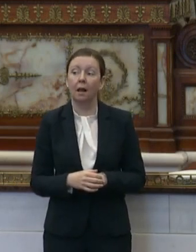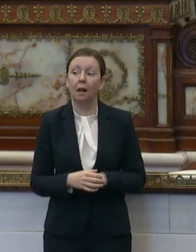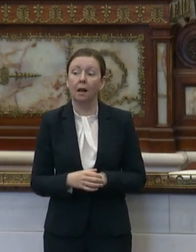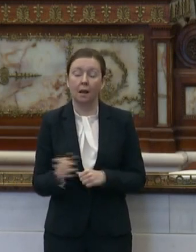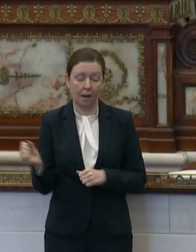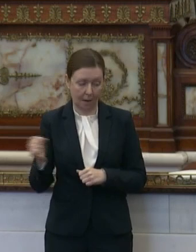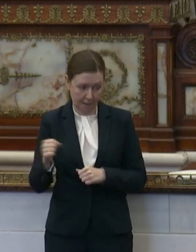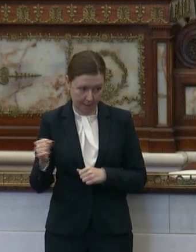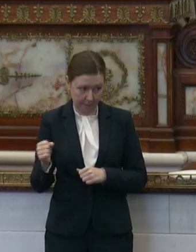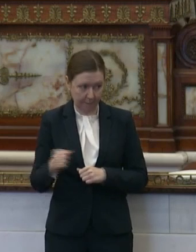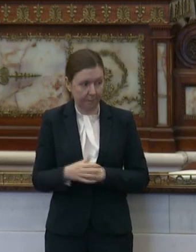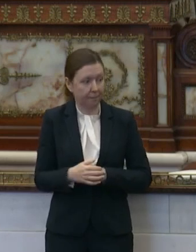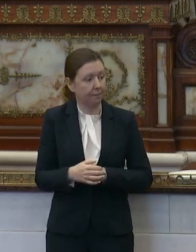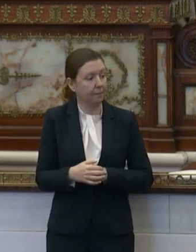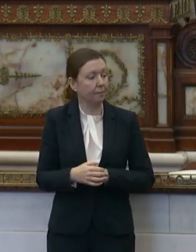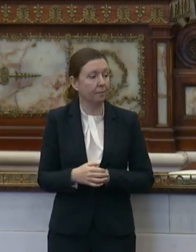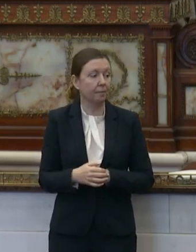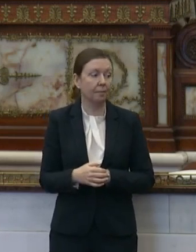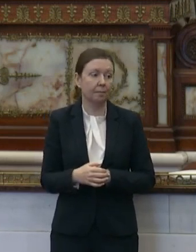Aye.